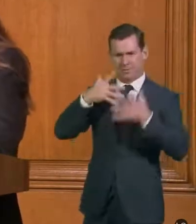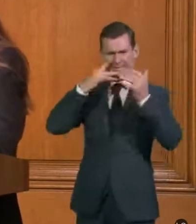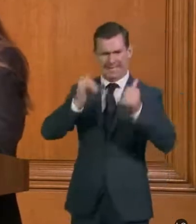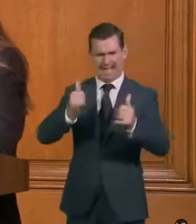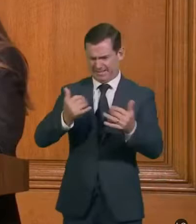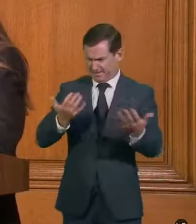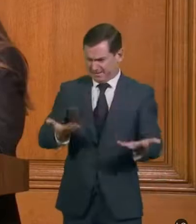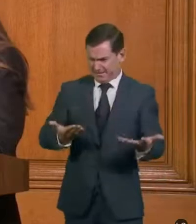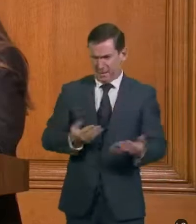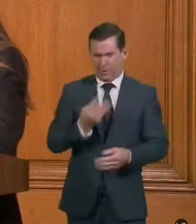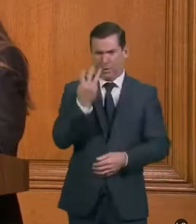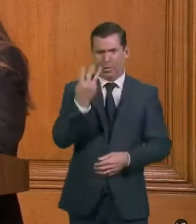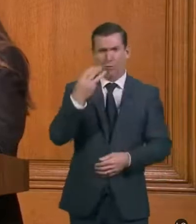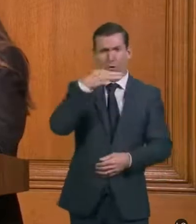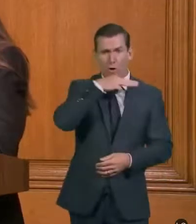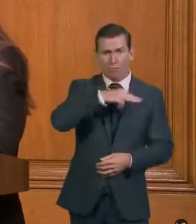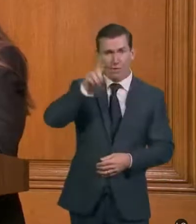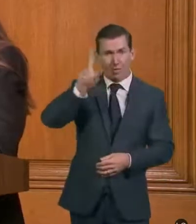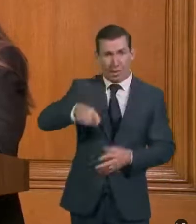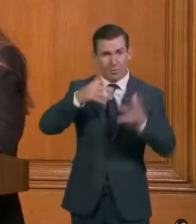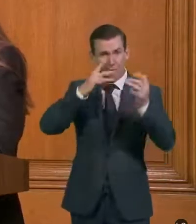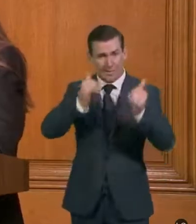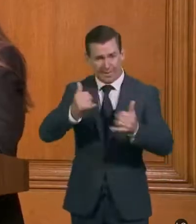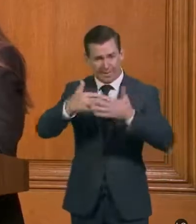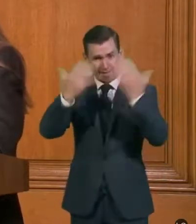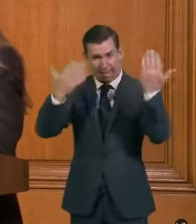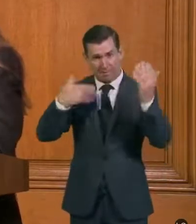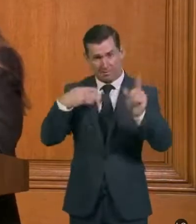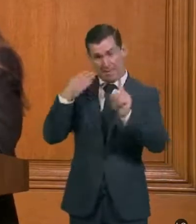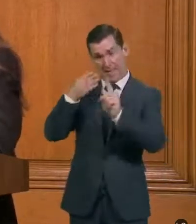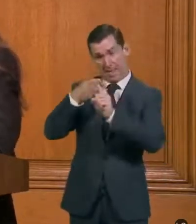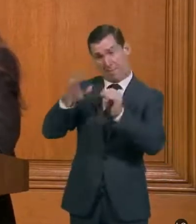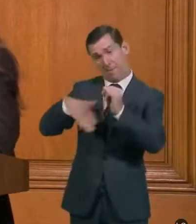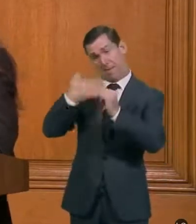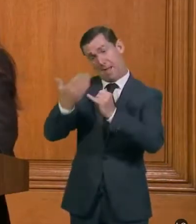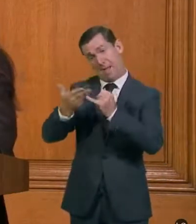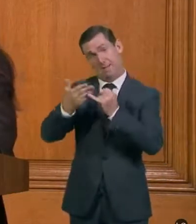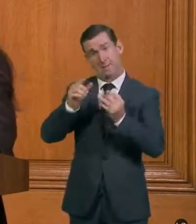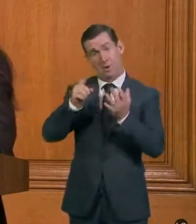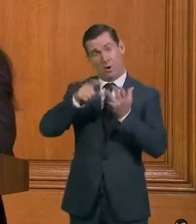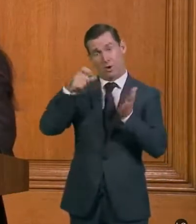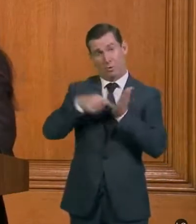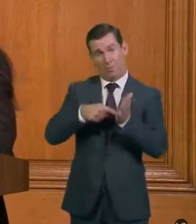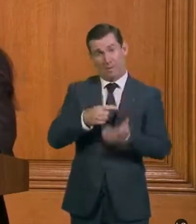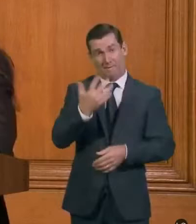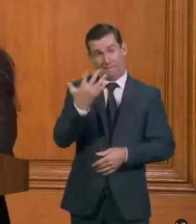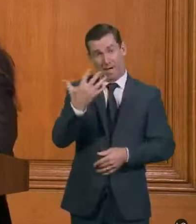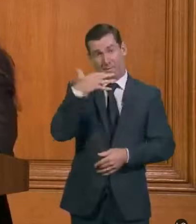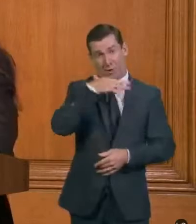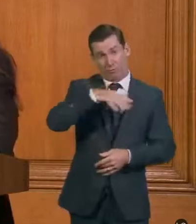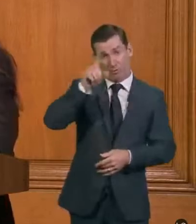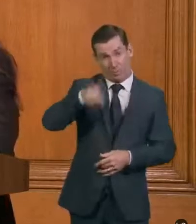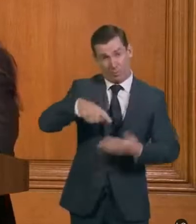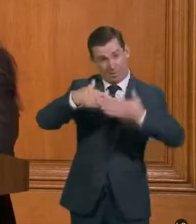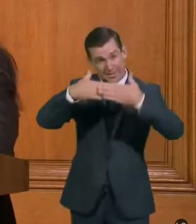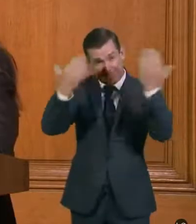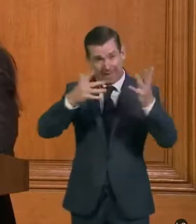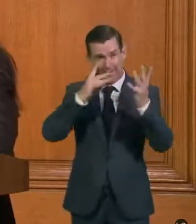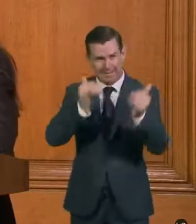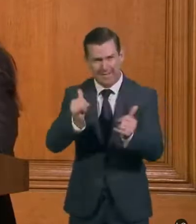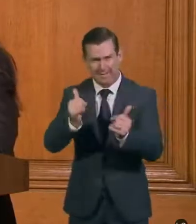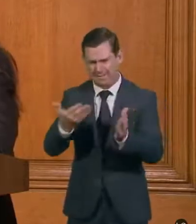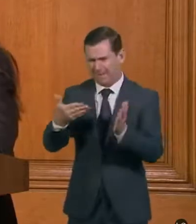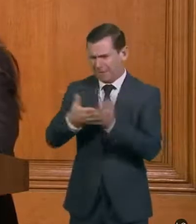get to 500,000 by the end of the month, and looking at new technologies where we can find asymptomatic infection, particularly in the areas